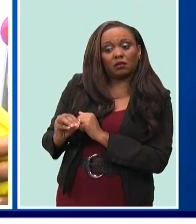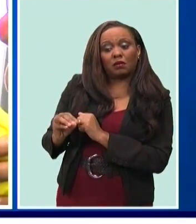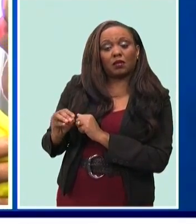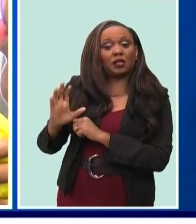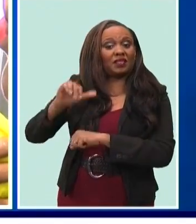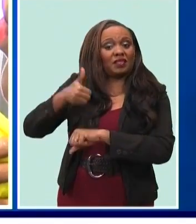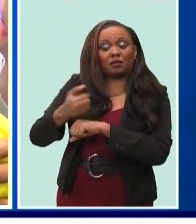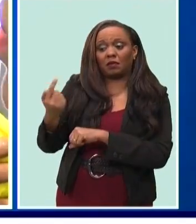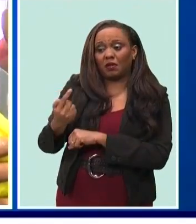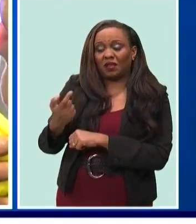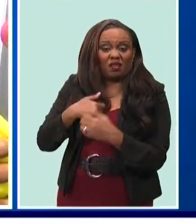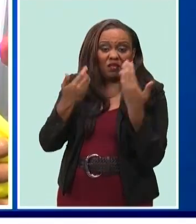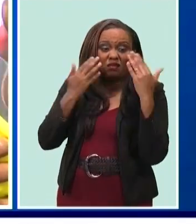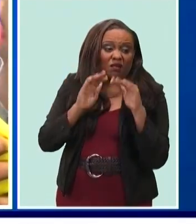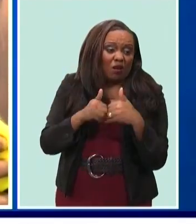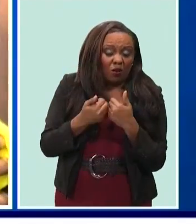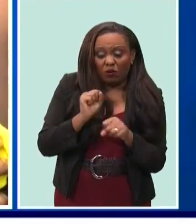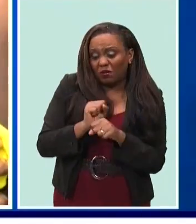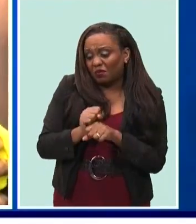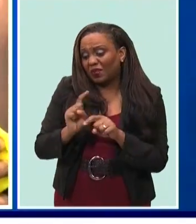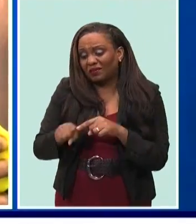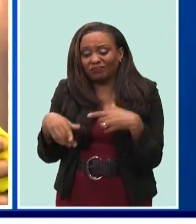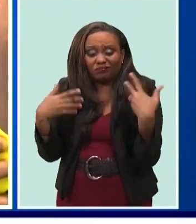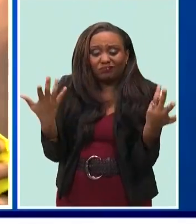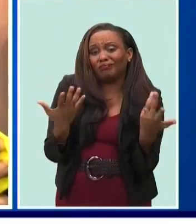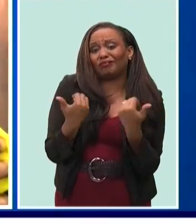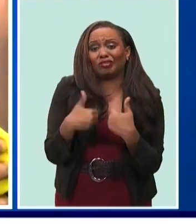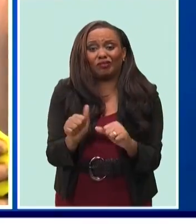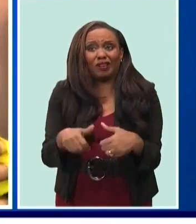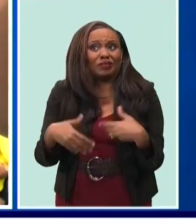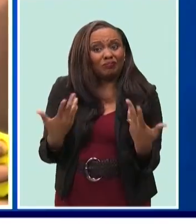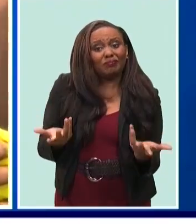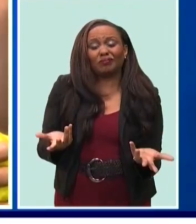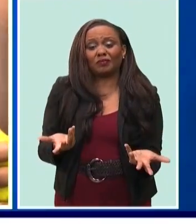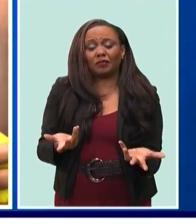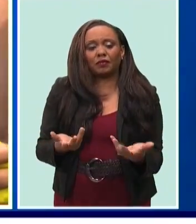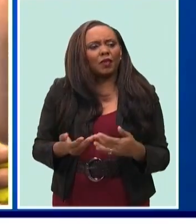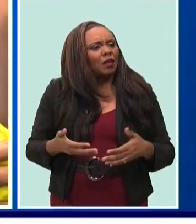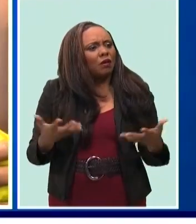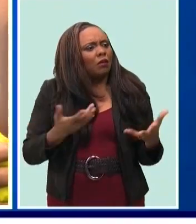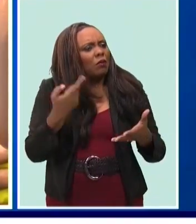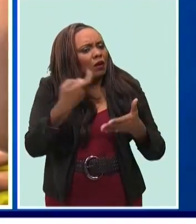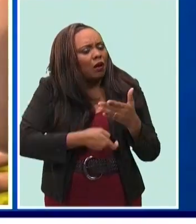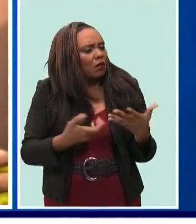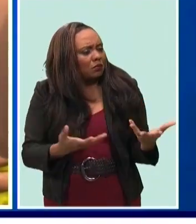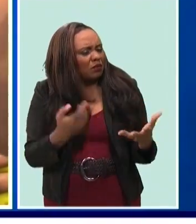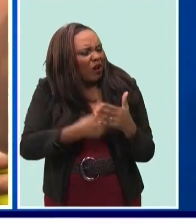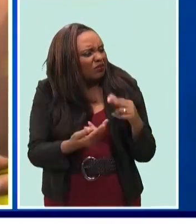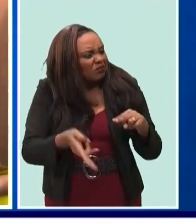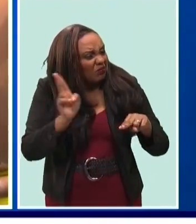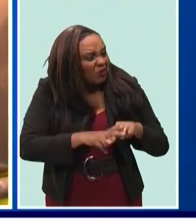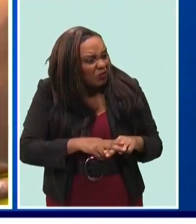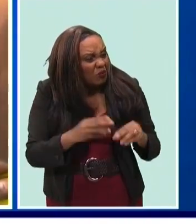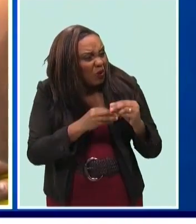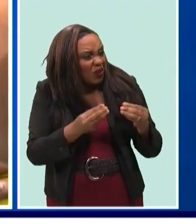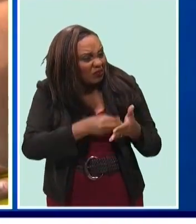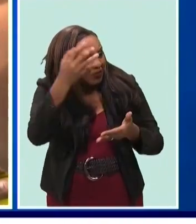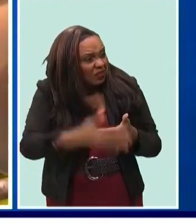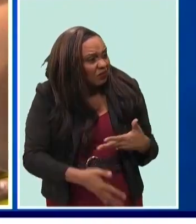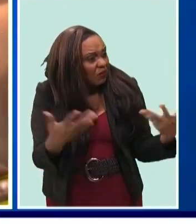and I don't know how it's gonna work, but I have to try it as we go along. What about the cost? Did they give you any indication as to whether they'll be more